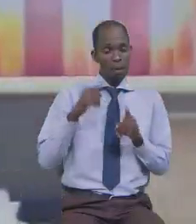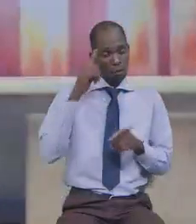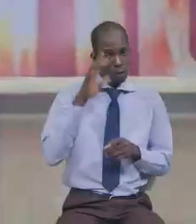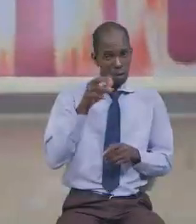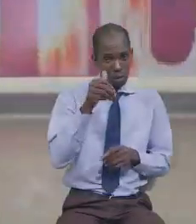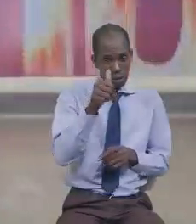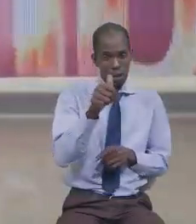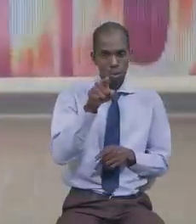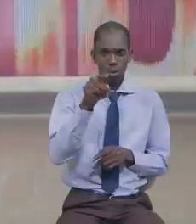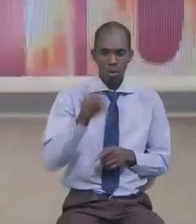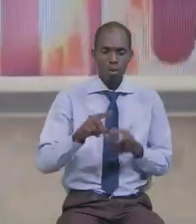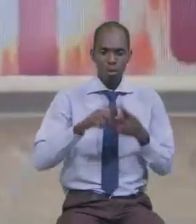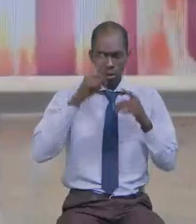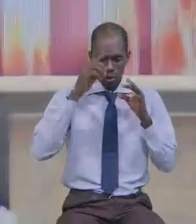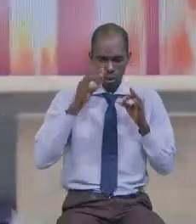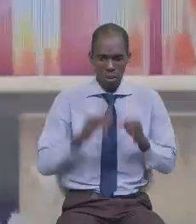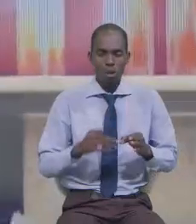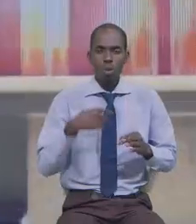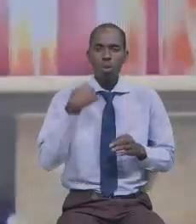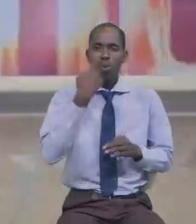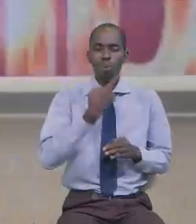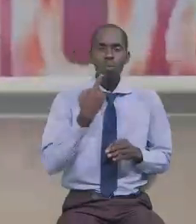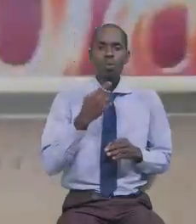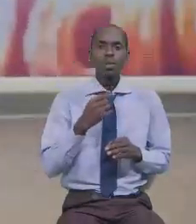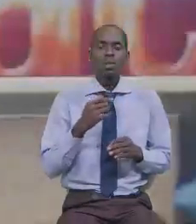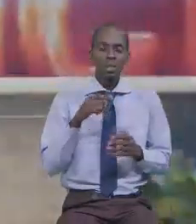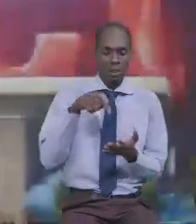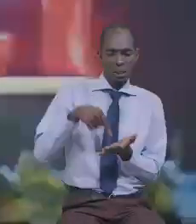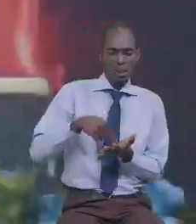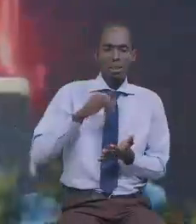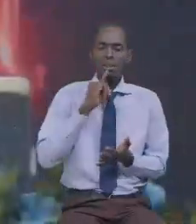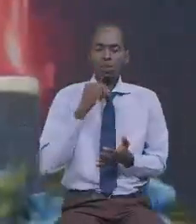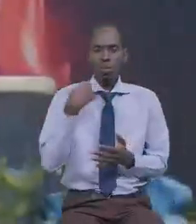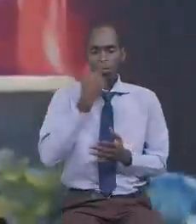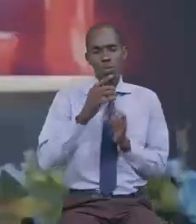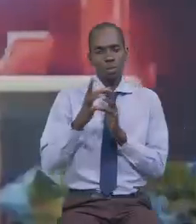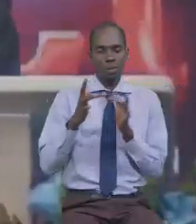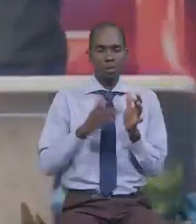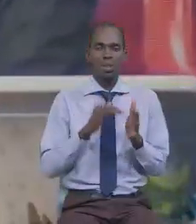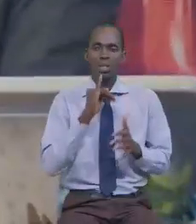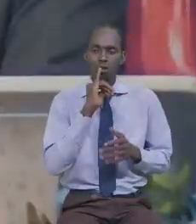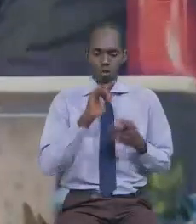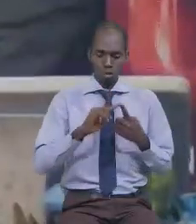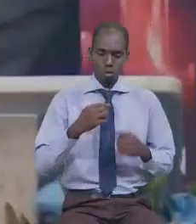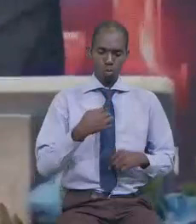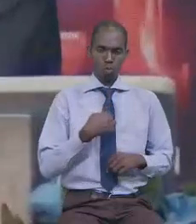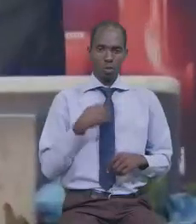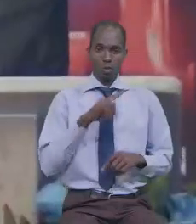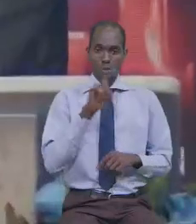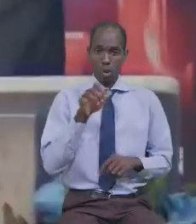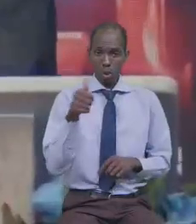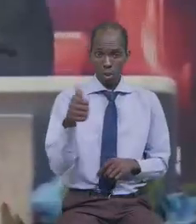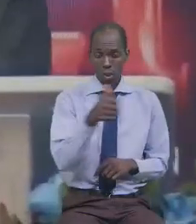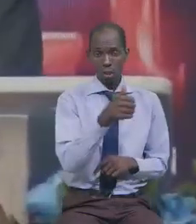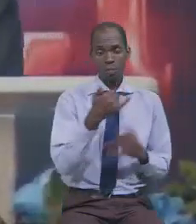who Jesus is to me. Look at it. Number one, who is Jesus